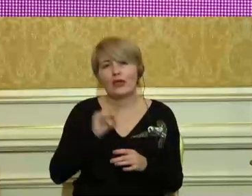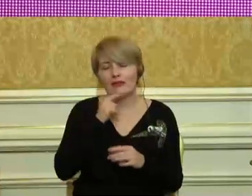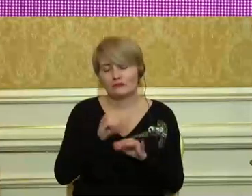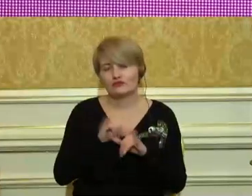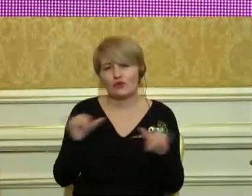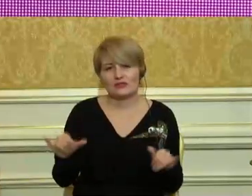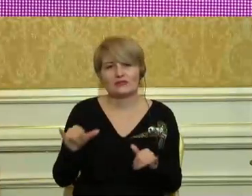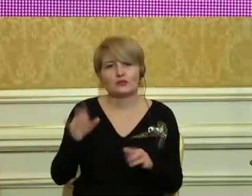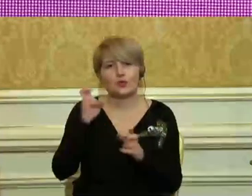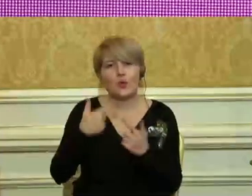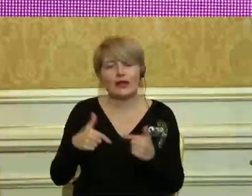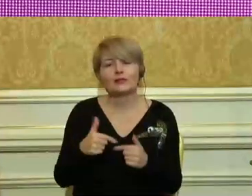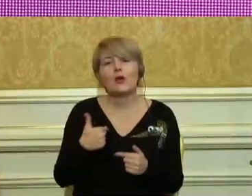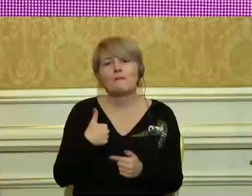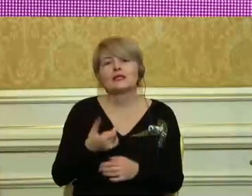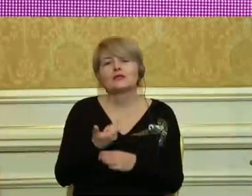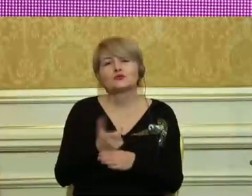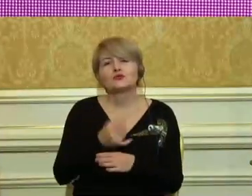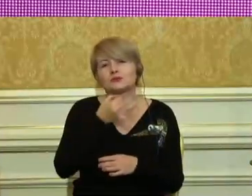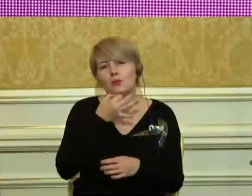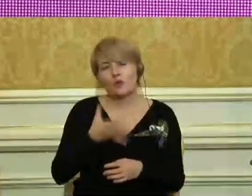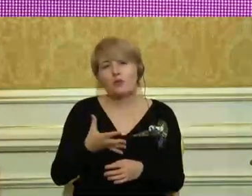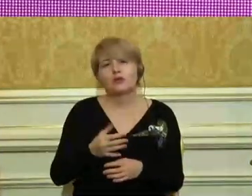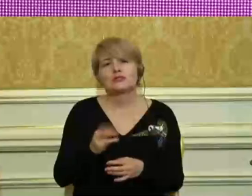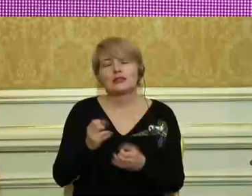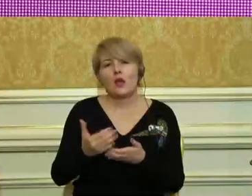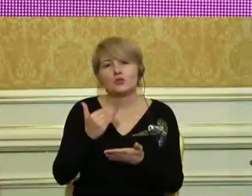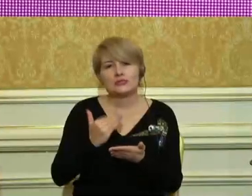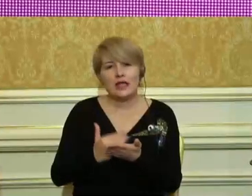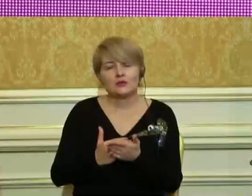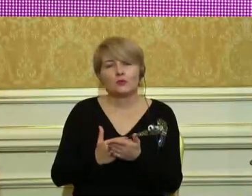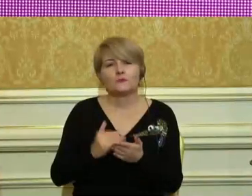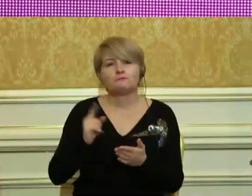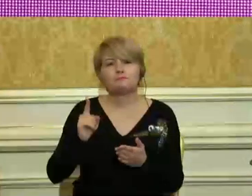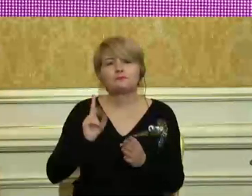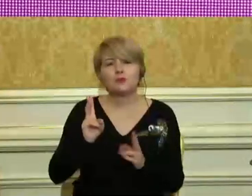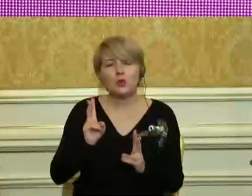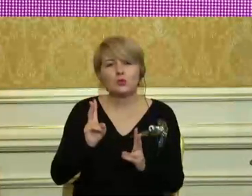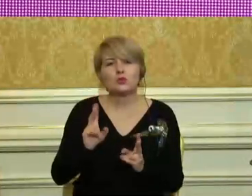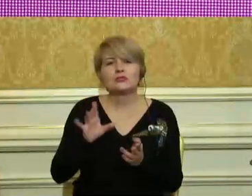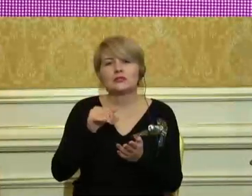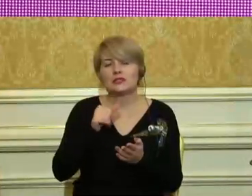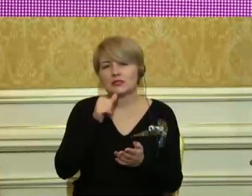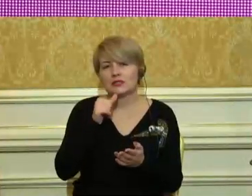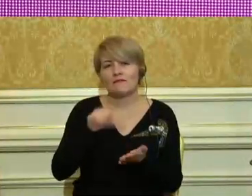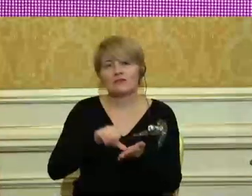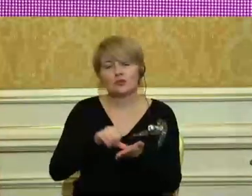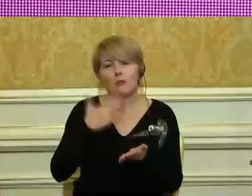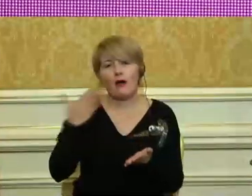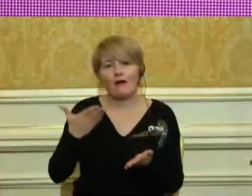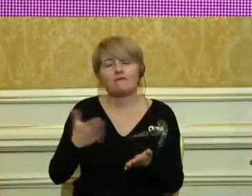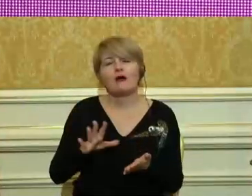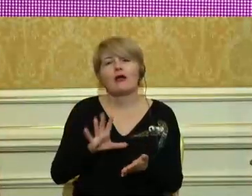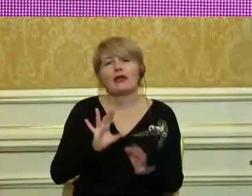the very important issue for Ukraine to become a developed country. So we'll, the last Davos, some of